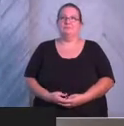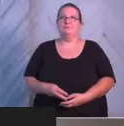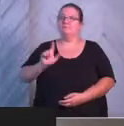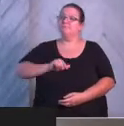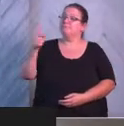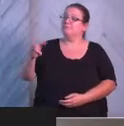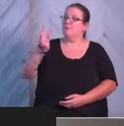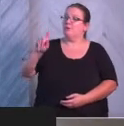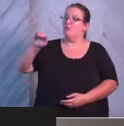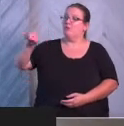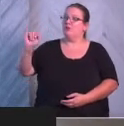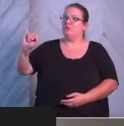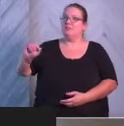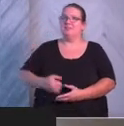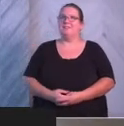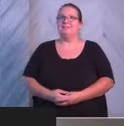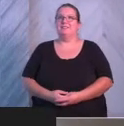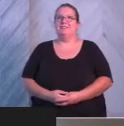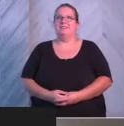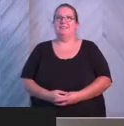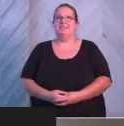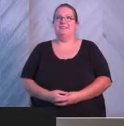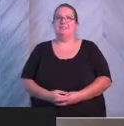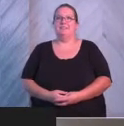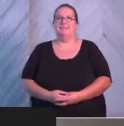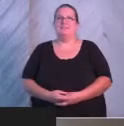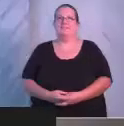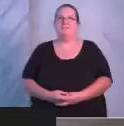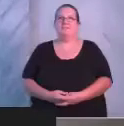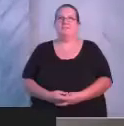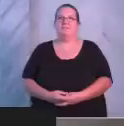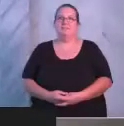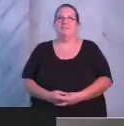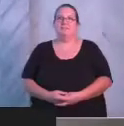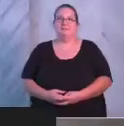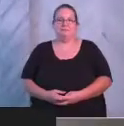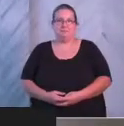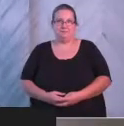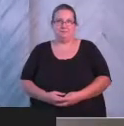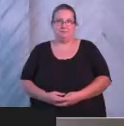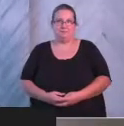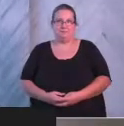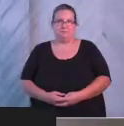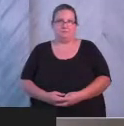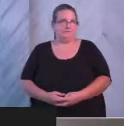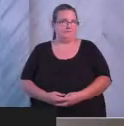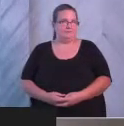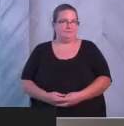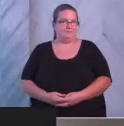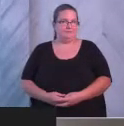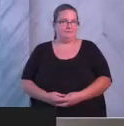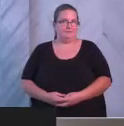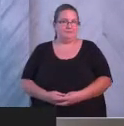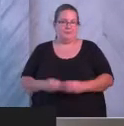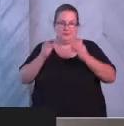please. This wasn't a question that I had, but I think I've answered. I got to hold back tears